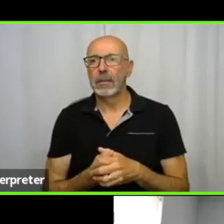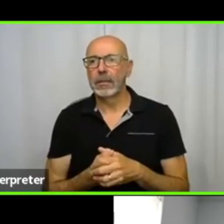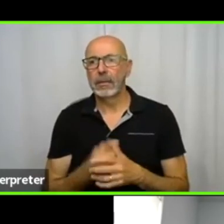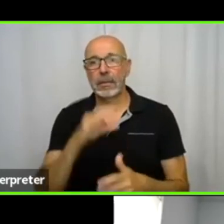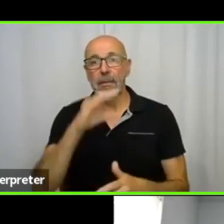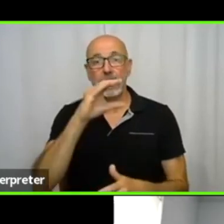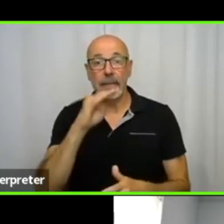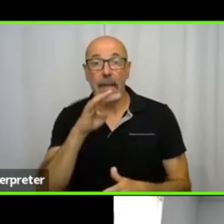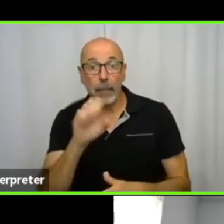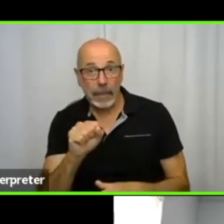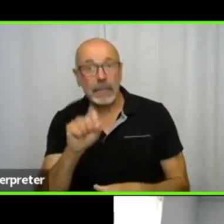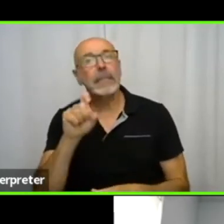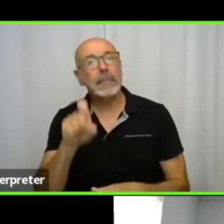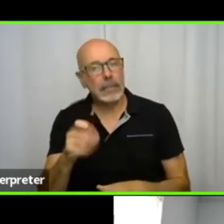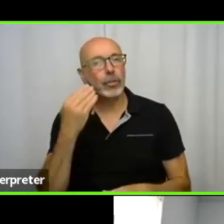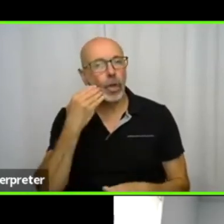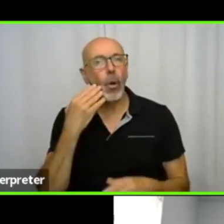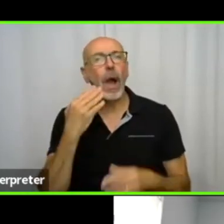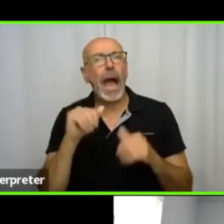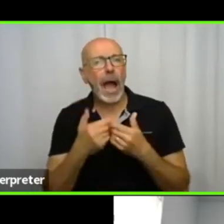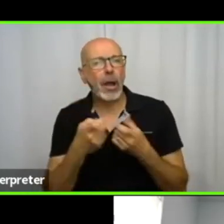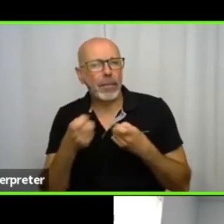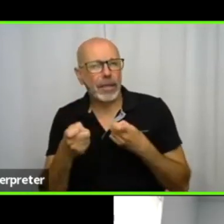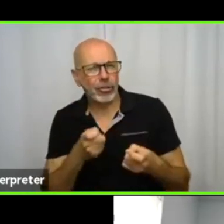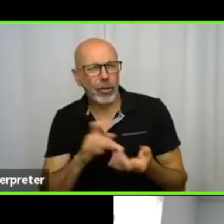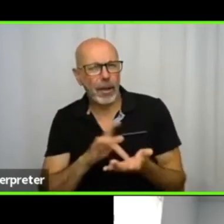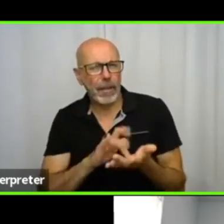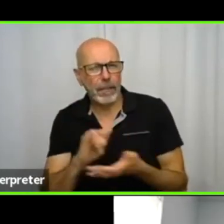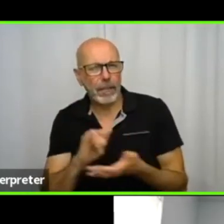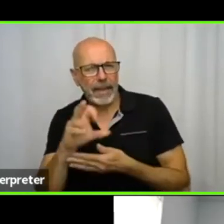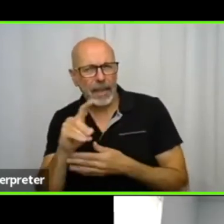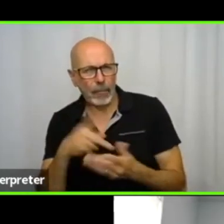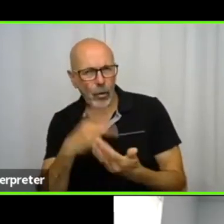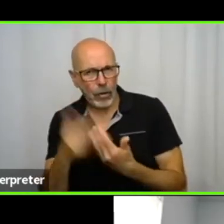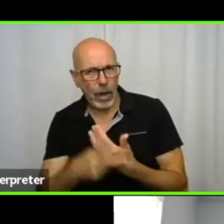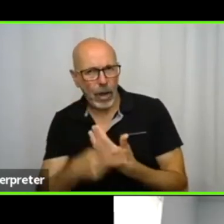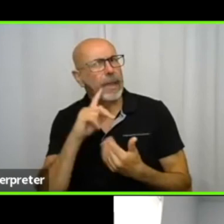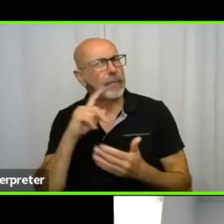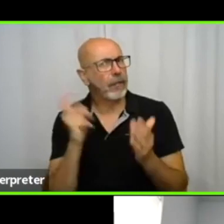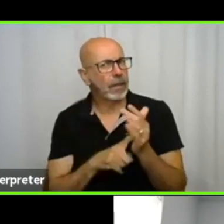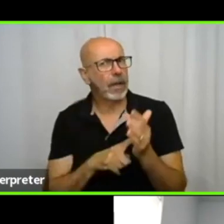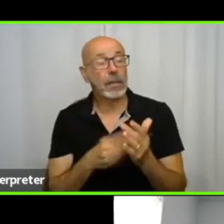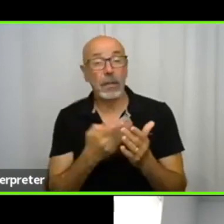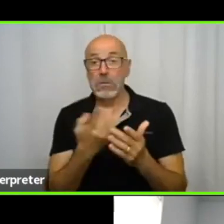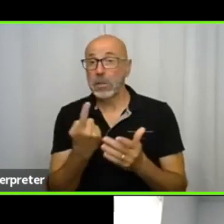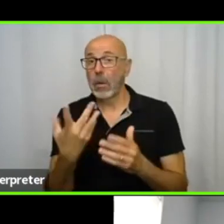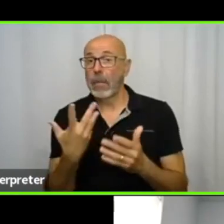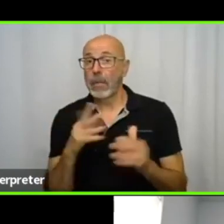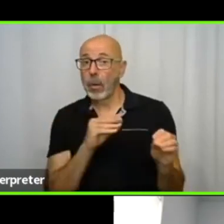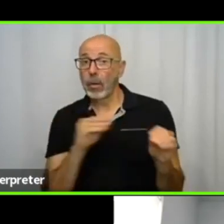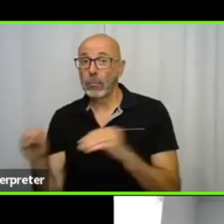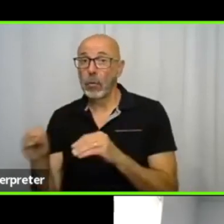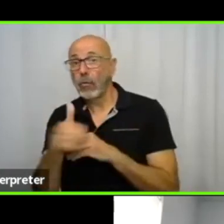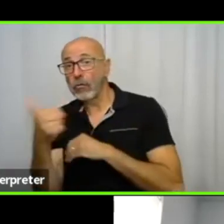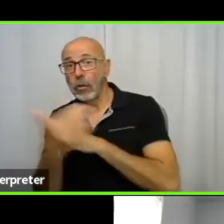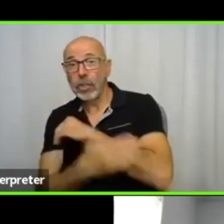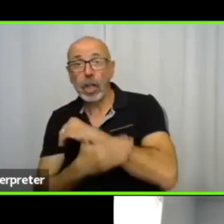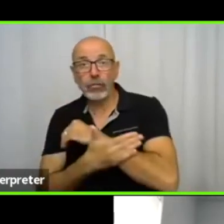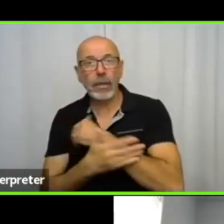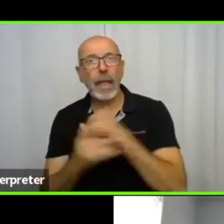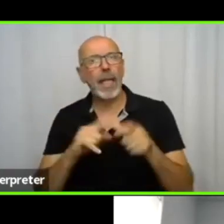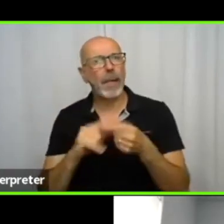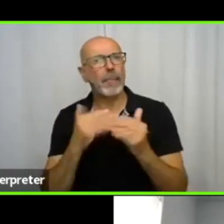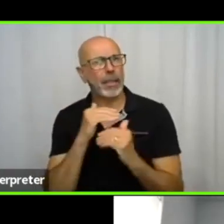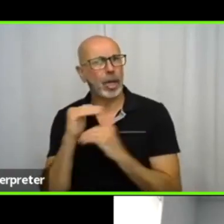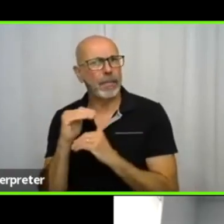CMS, yes, needs to think about how do they administer a Medicaid program, but they need to recognize that, somebody might want to take a job across the country and maybe limited in doing